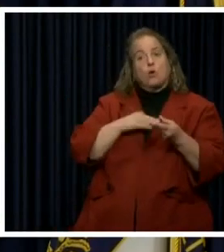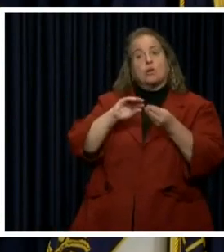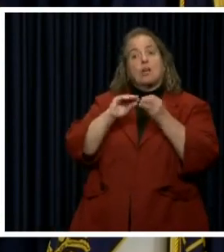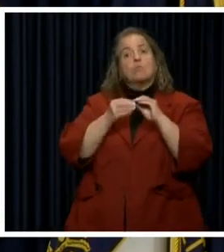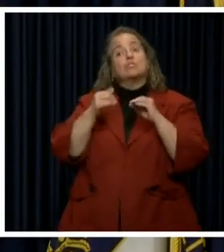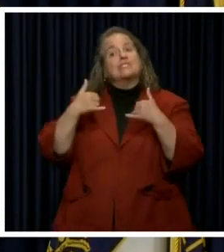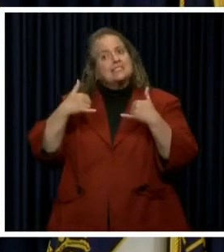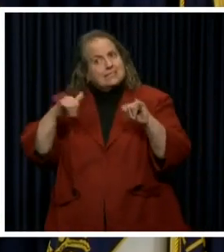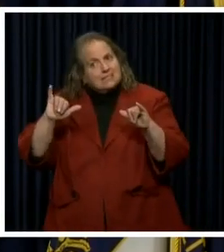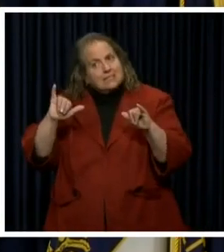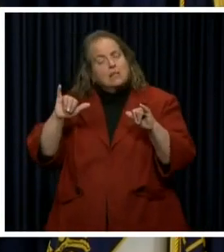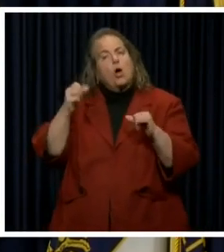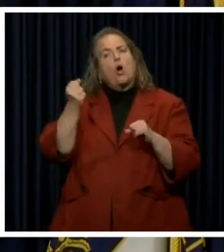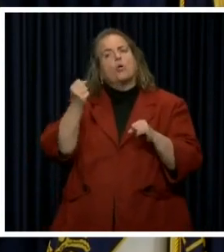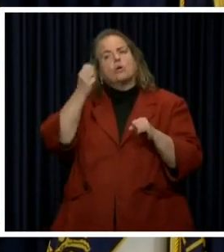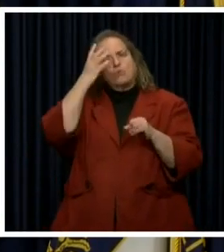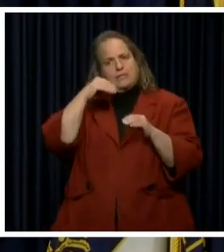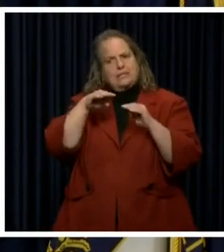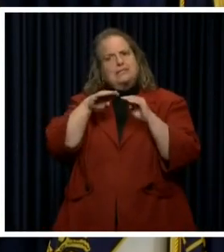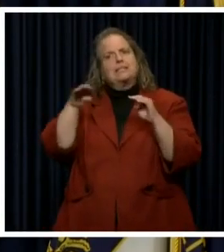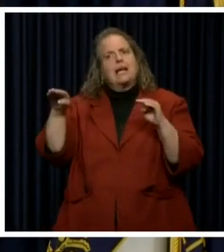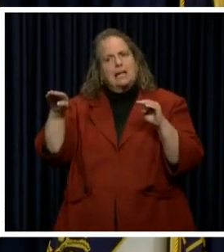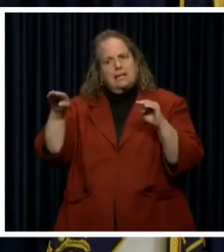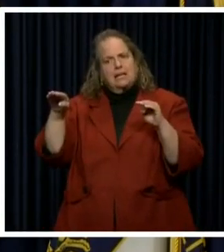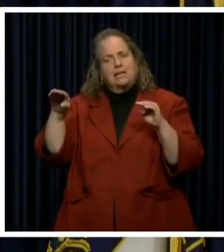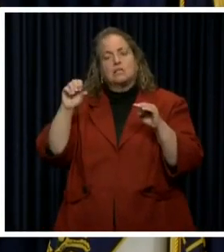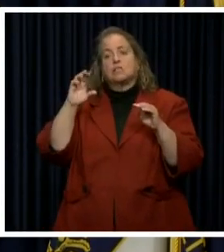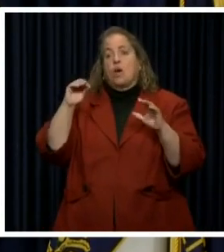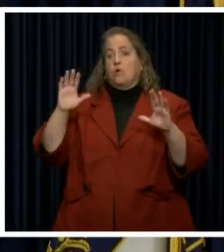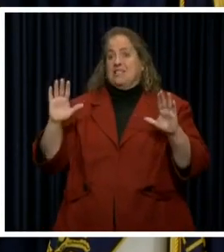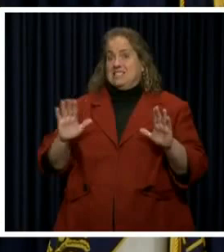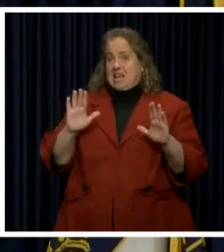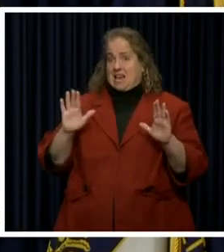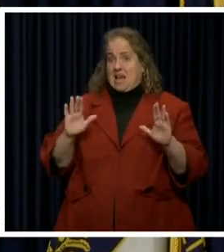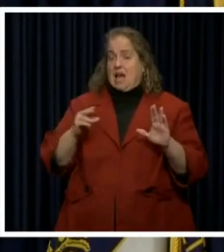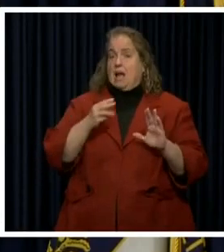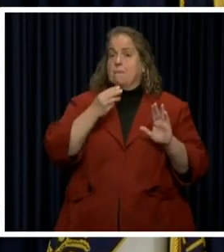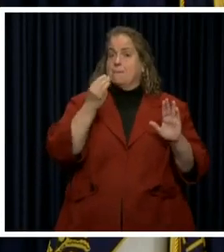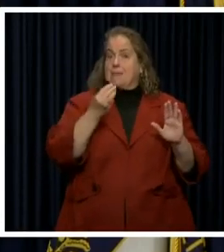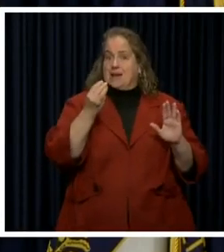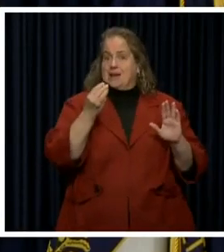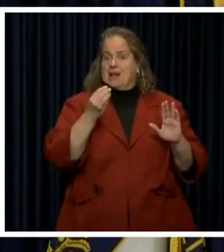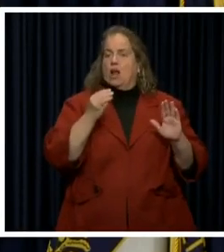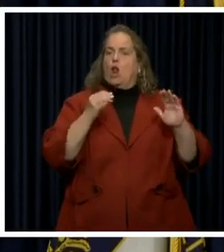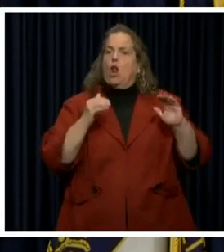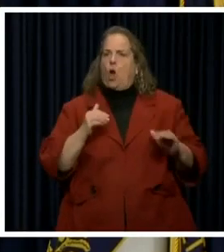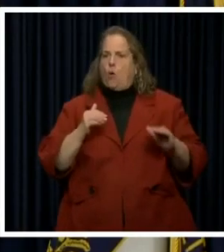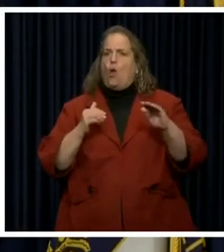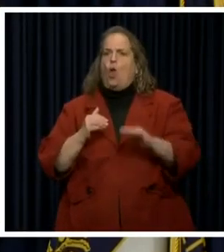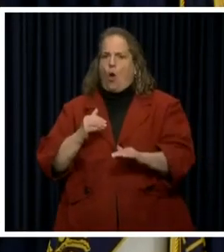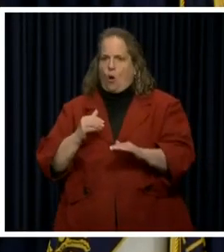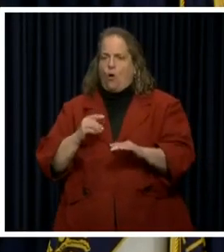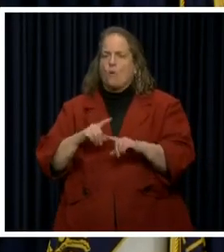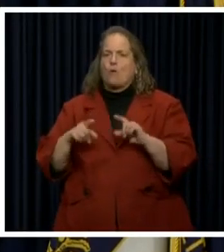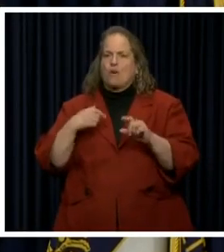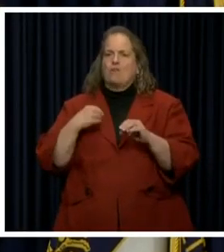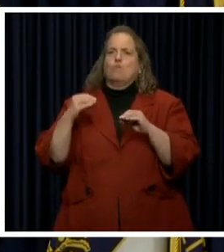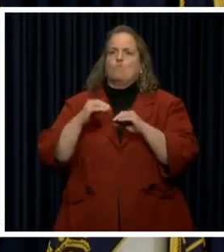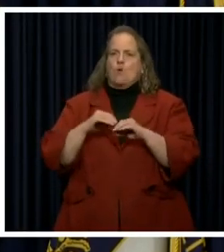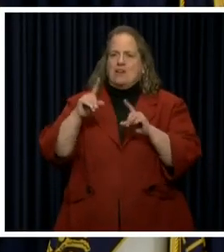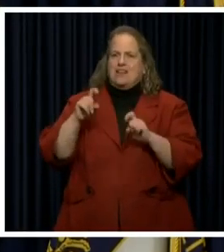are still holding pretty steady. So Sundays, Mondays are a little bit lower, but we had more that were coming